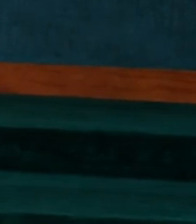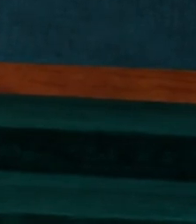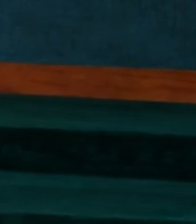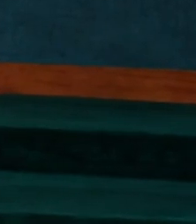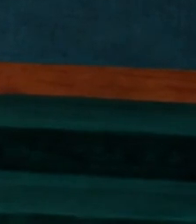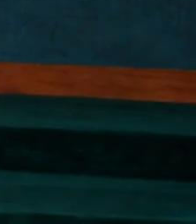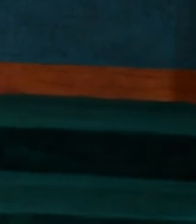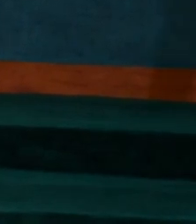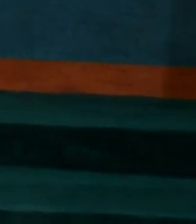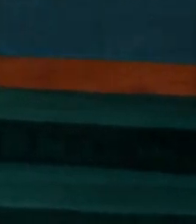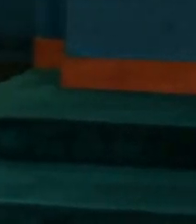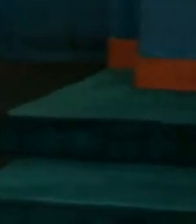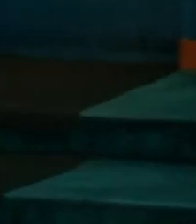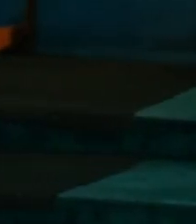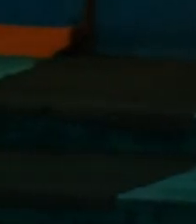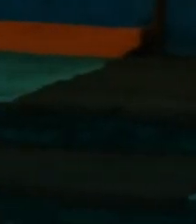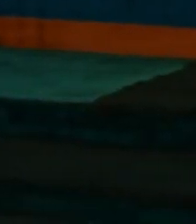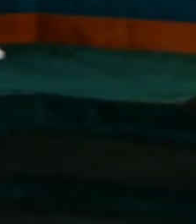Oh, Lord, help us.